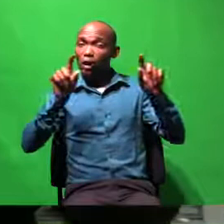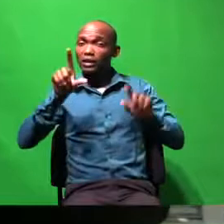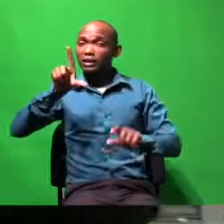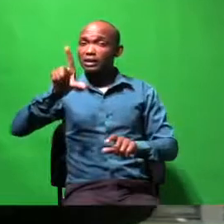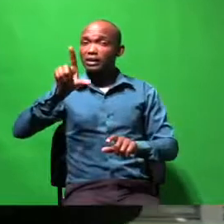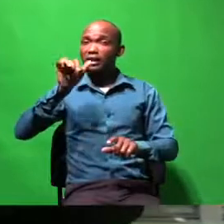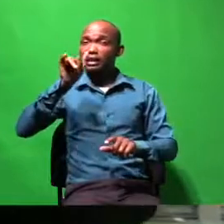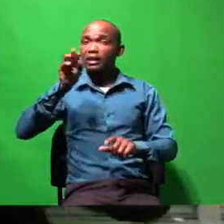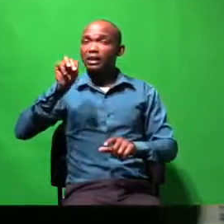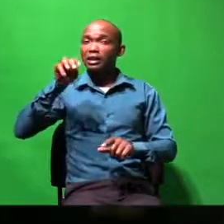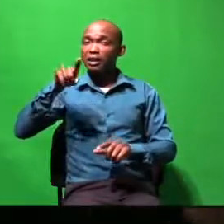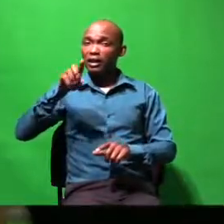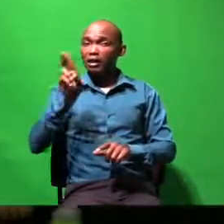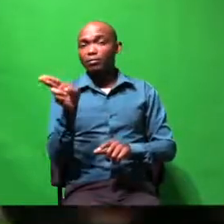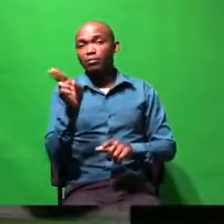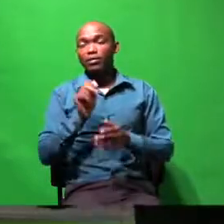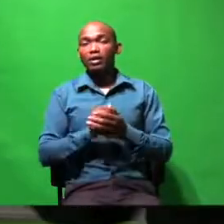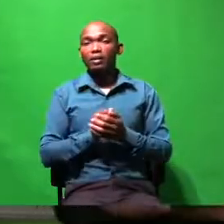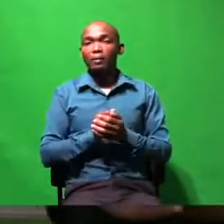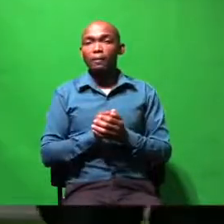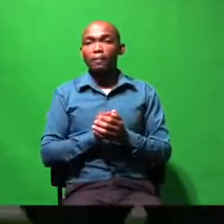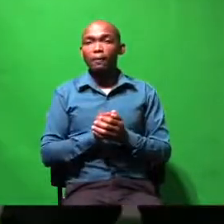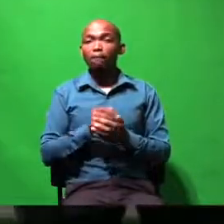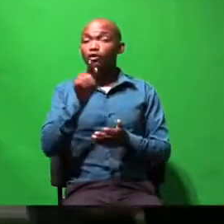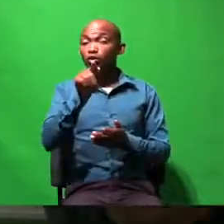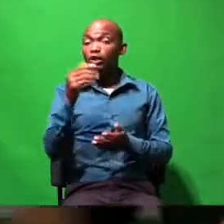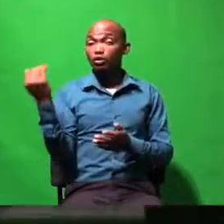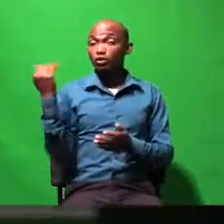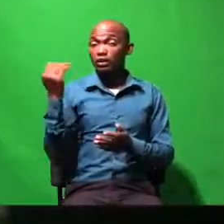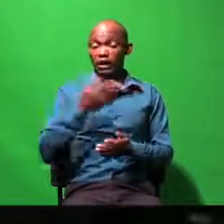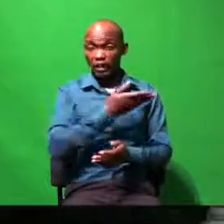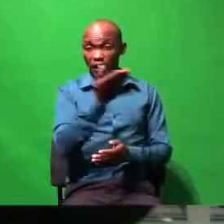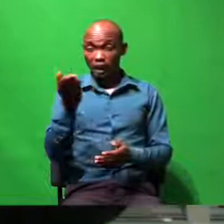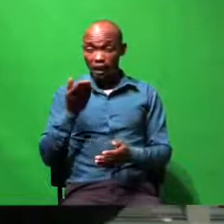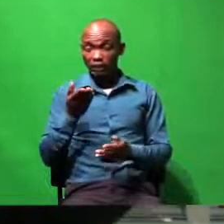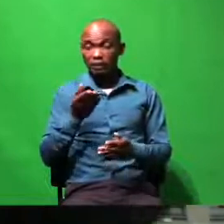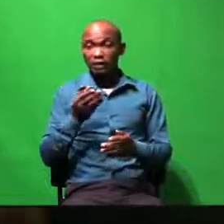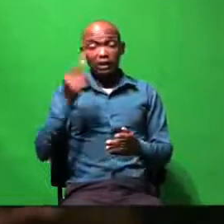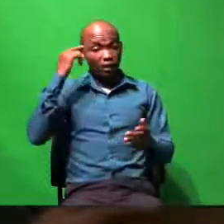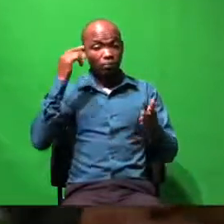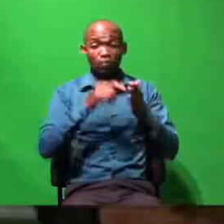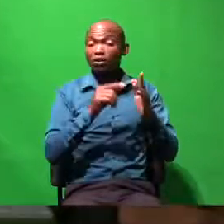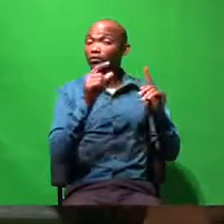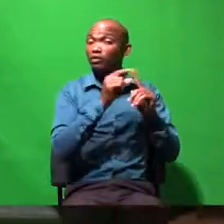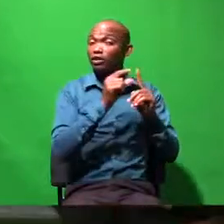lymph. Okay, good. Clap one. Can you tell us the meaning of these words, please?